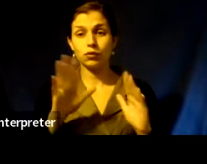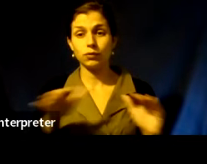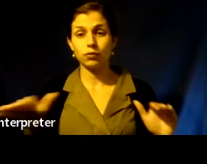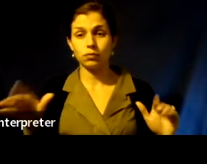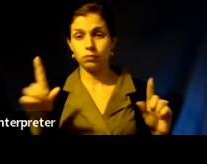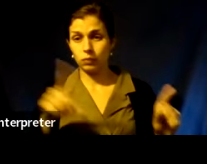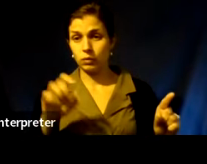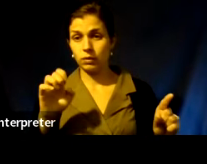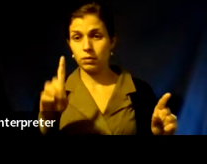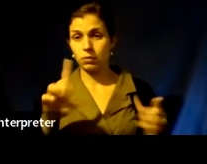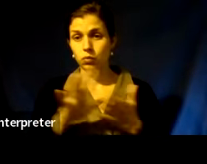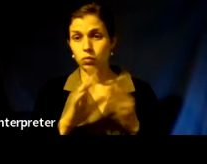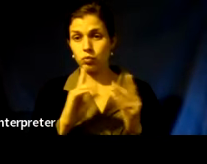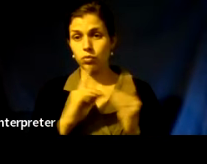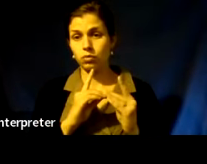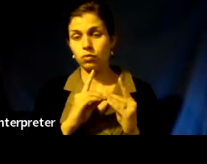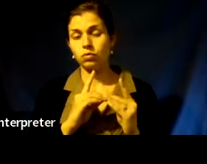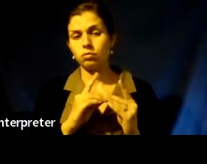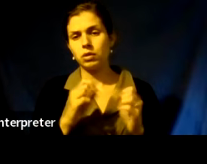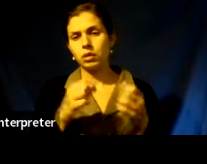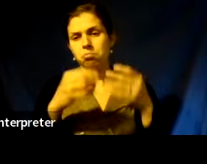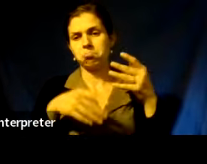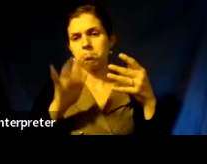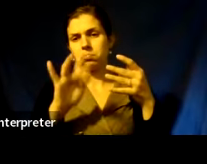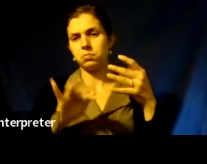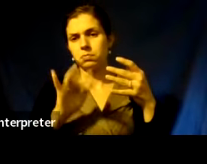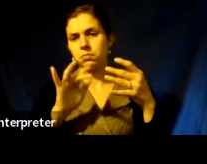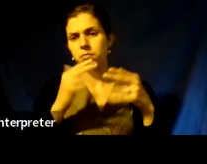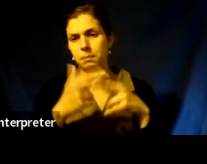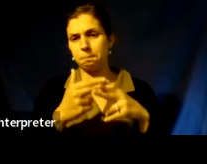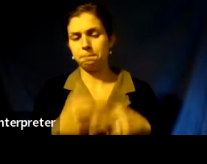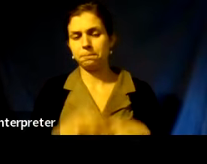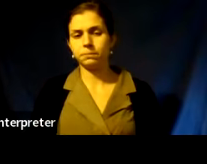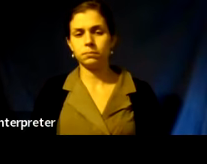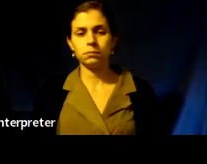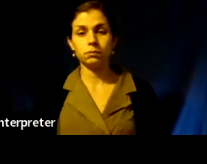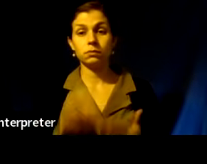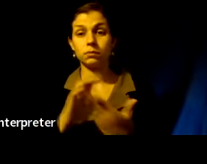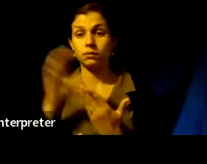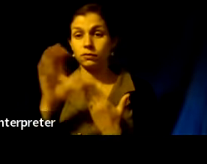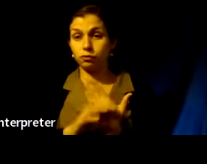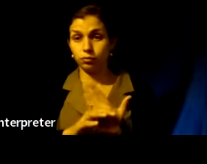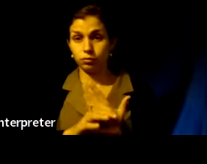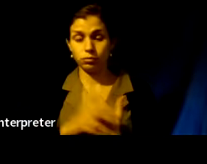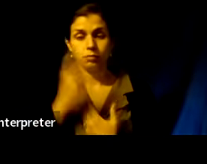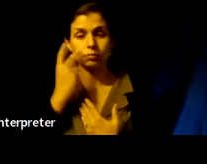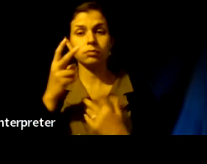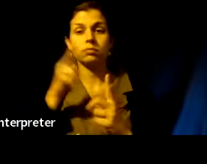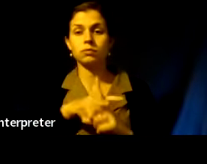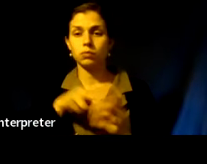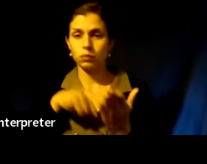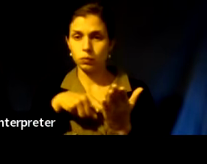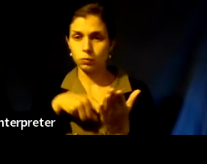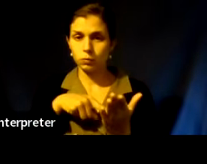courses. Here is the calendar. We can look at the events occurring on the day and the assignments that are due.